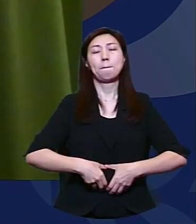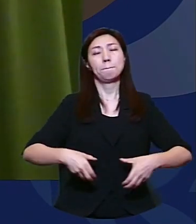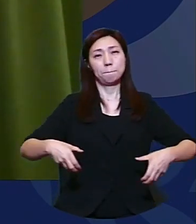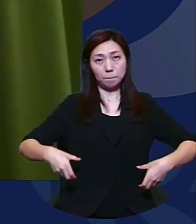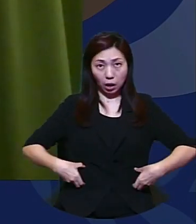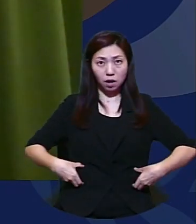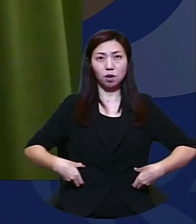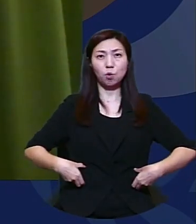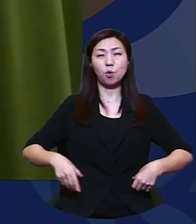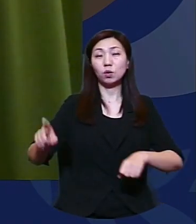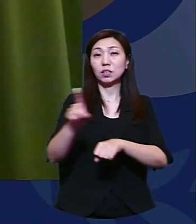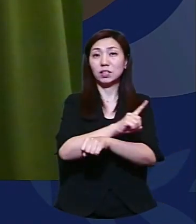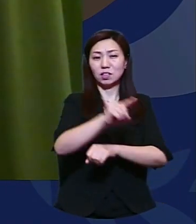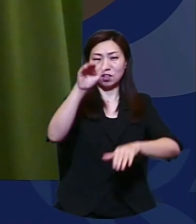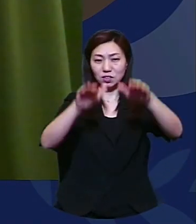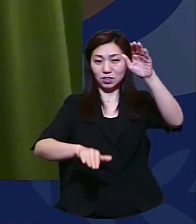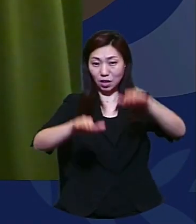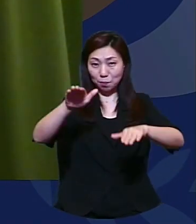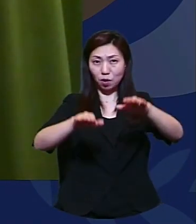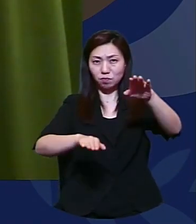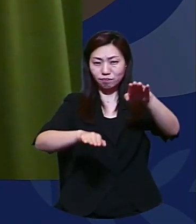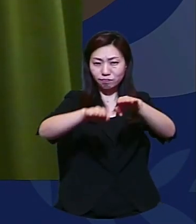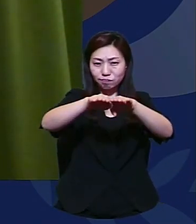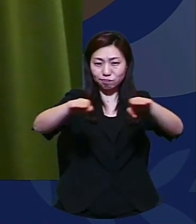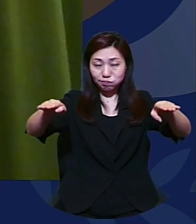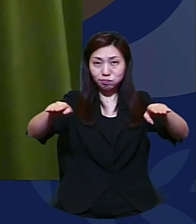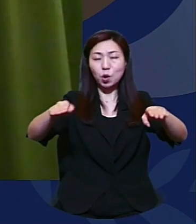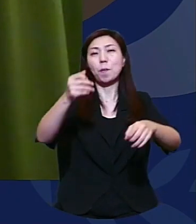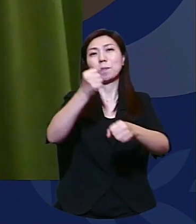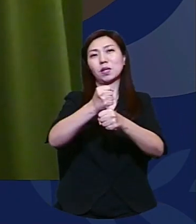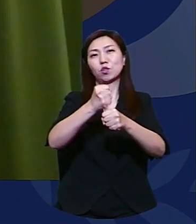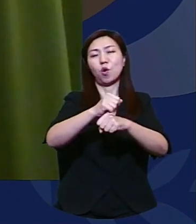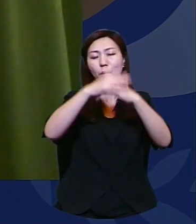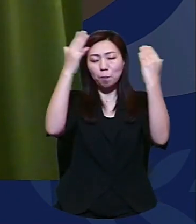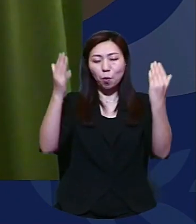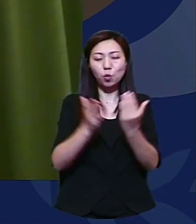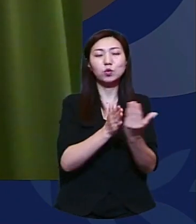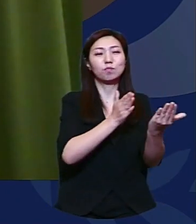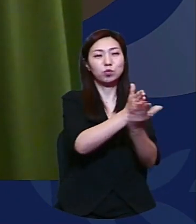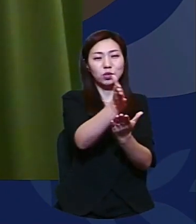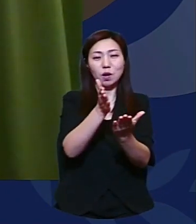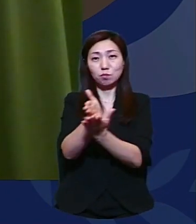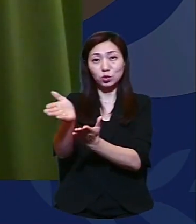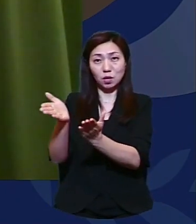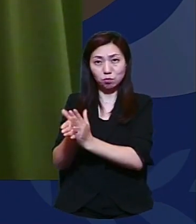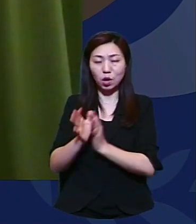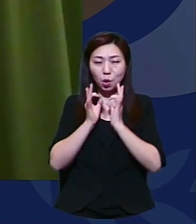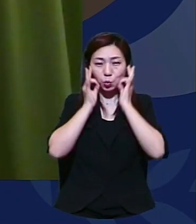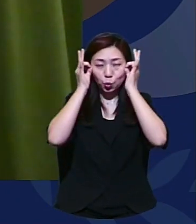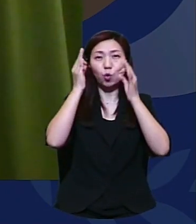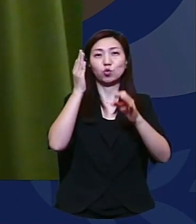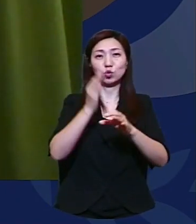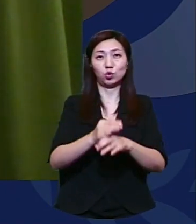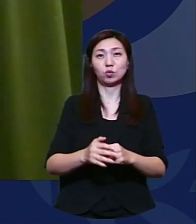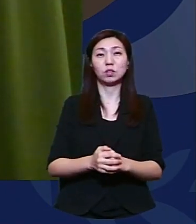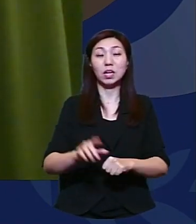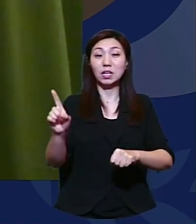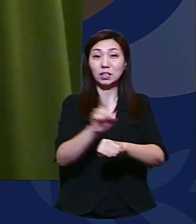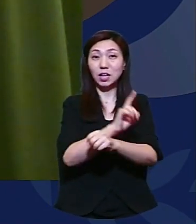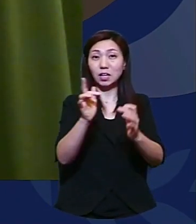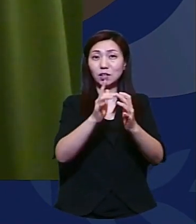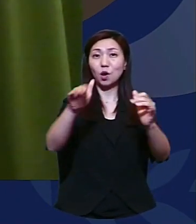divides across all aspects of today's digital world. We believe the digital ecosystem framework we've developed is another component of that